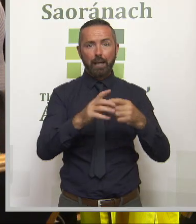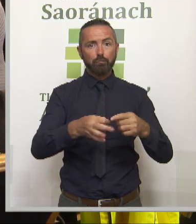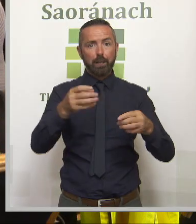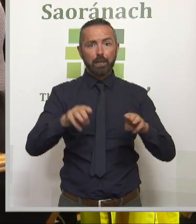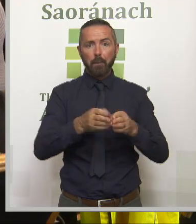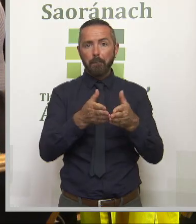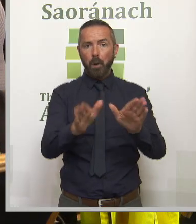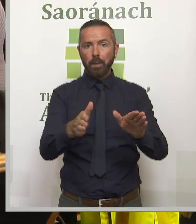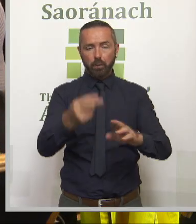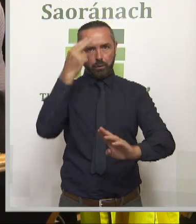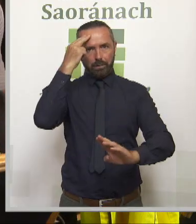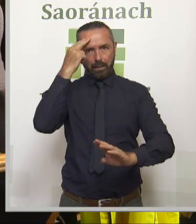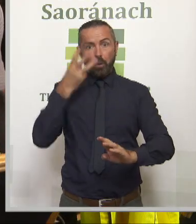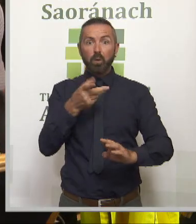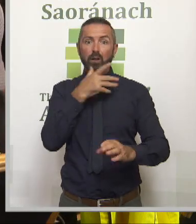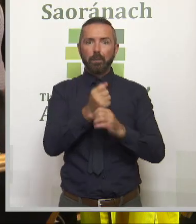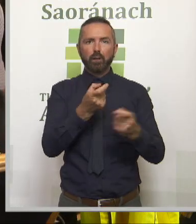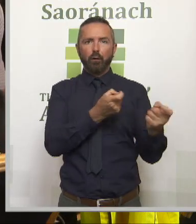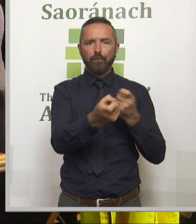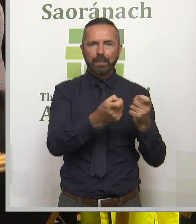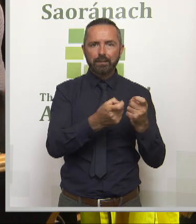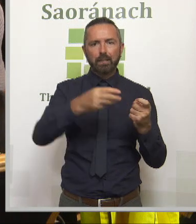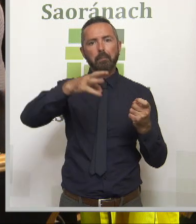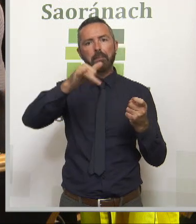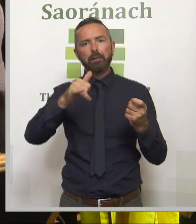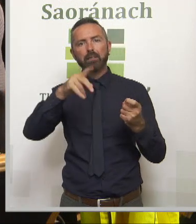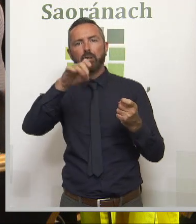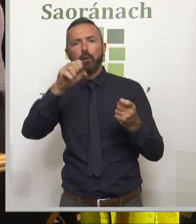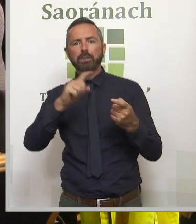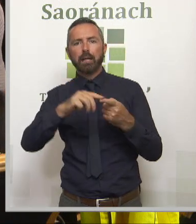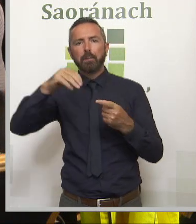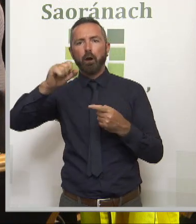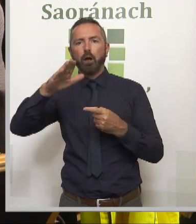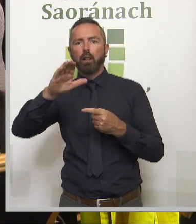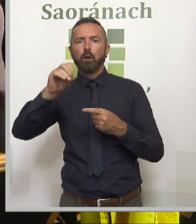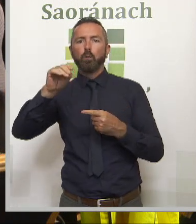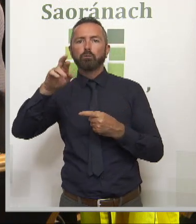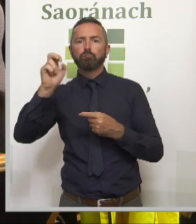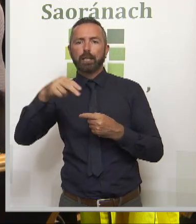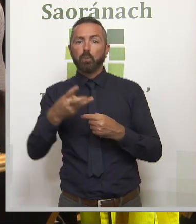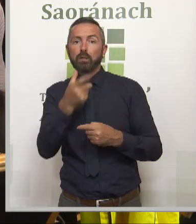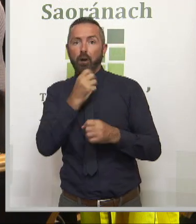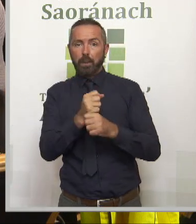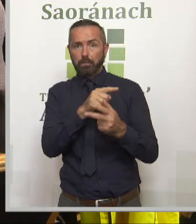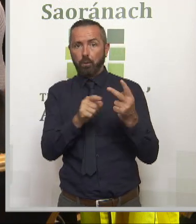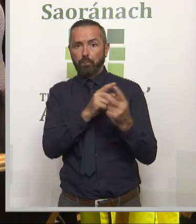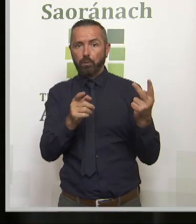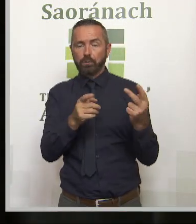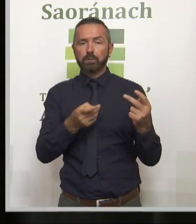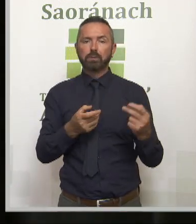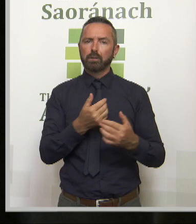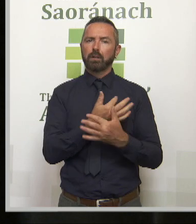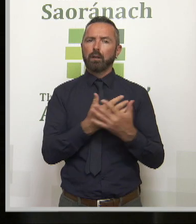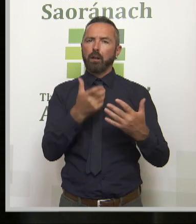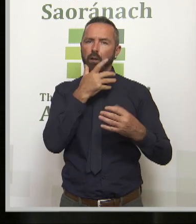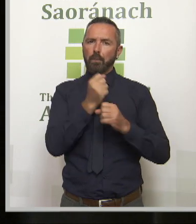we will be talking about governance. Mary Dobbs and Micheál O'Brien will be talking about that. There was a lot of talk, which was really helpful today, about the governance of